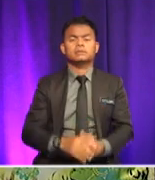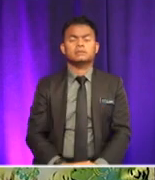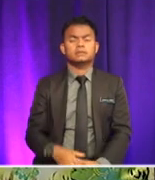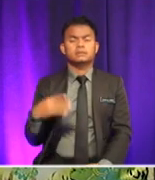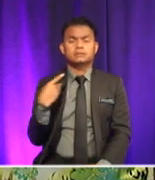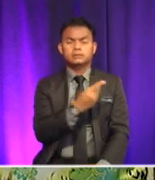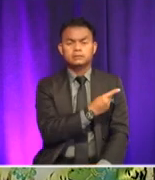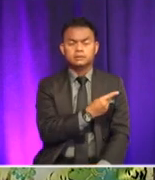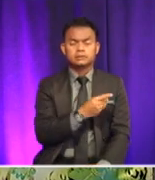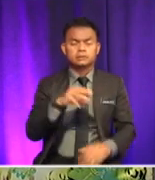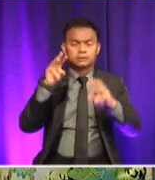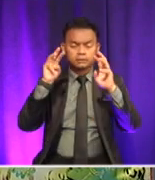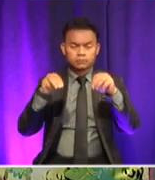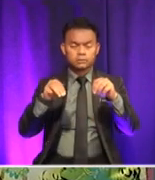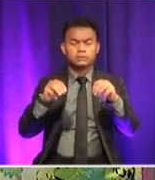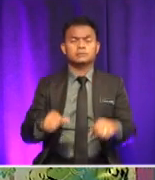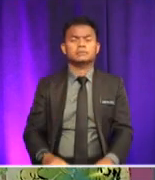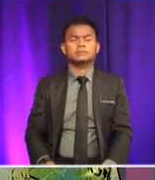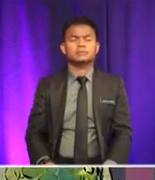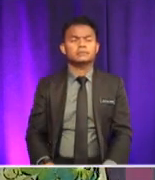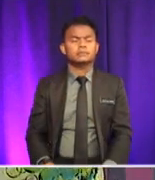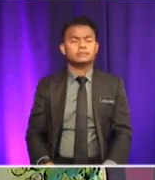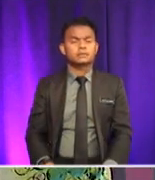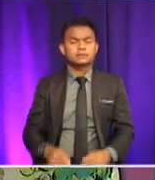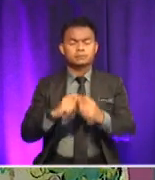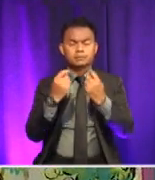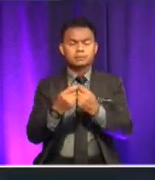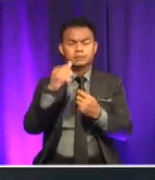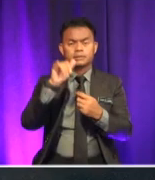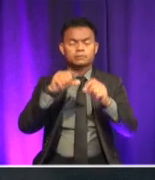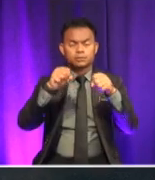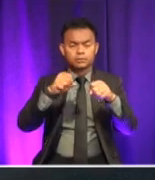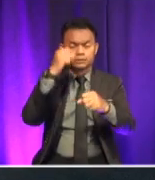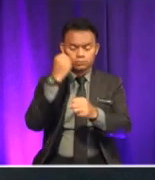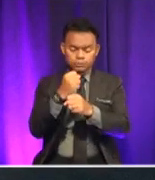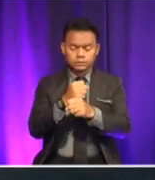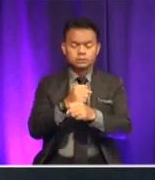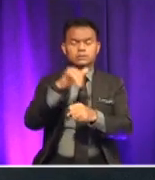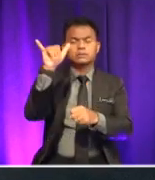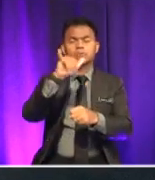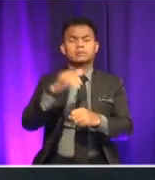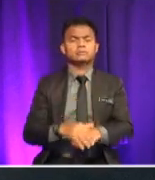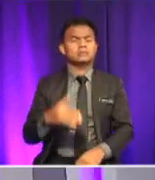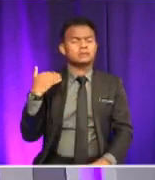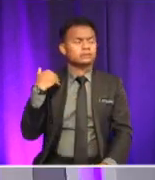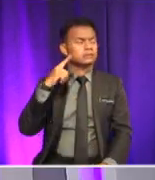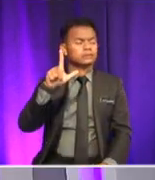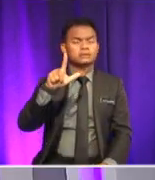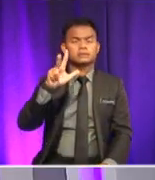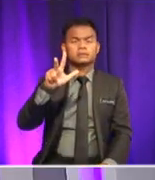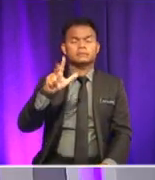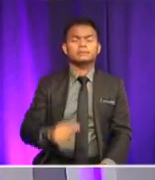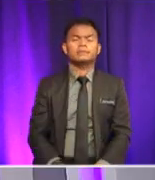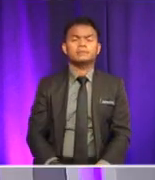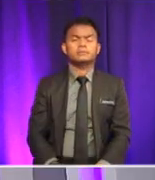find a place where both can work together. Right, Chris? So there are three themes for Birds of Paradise. So correct. Self-discovery, determination